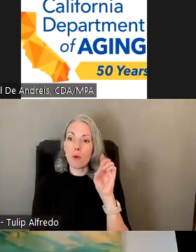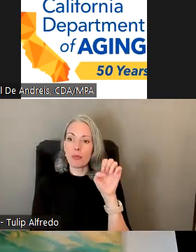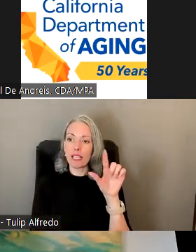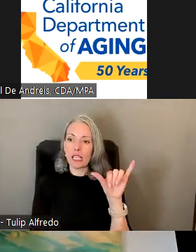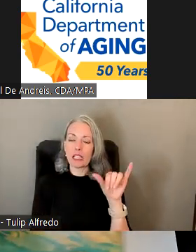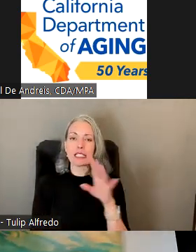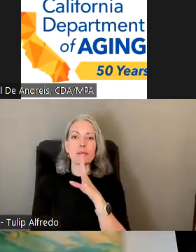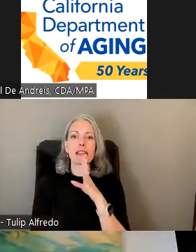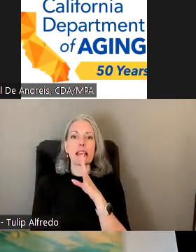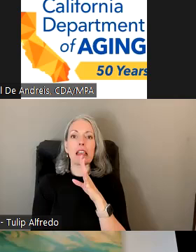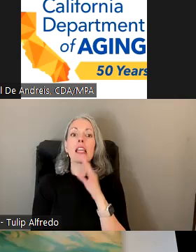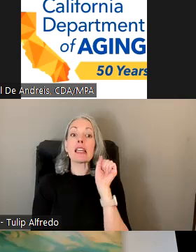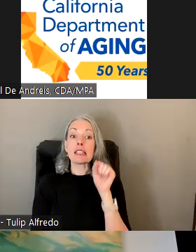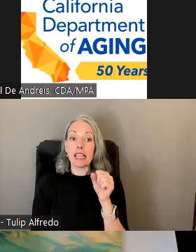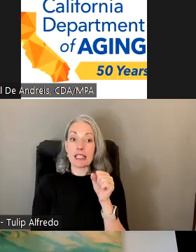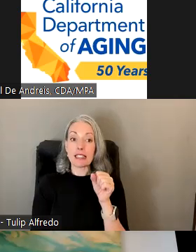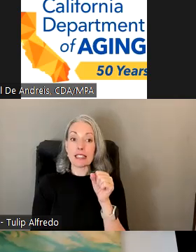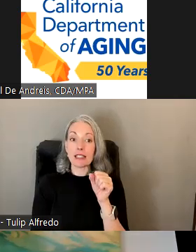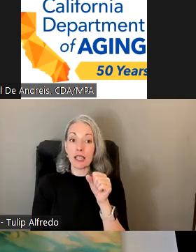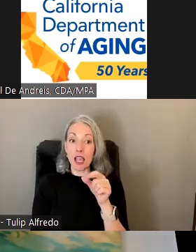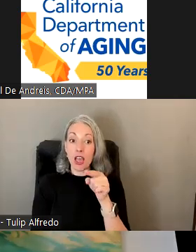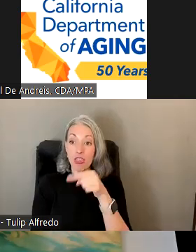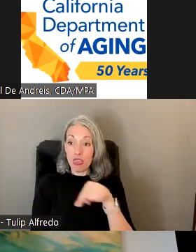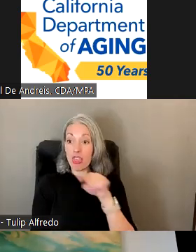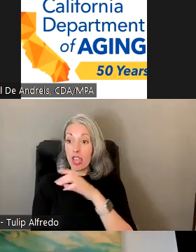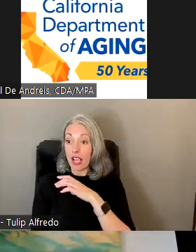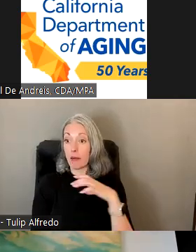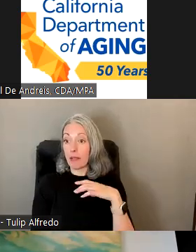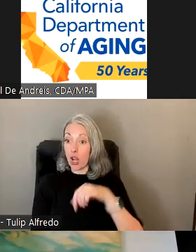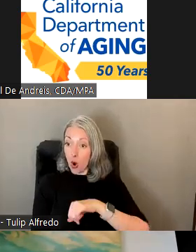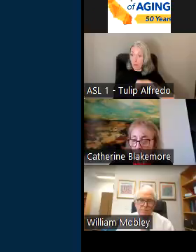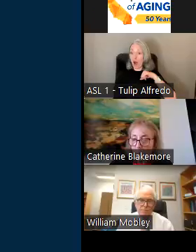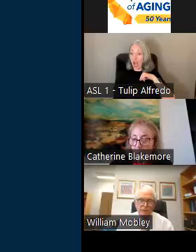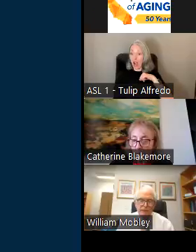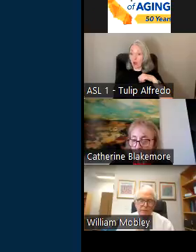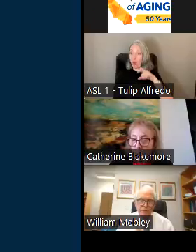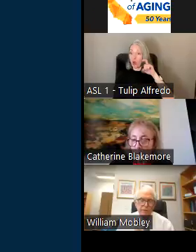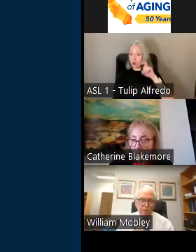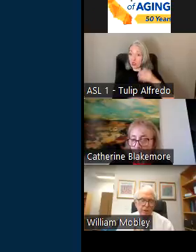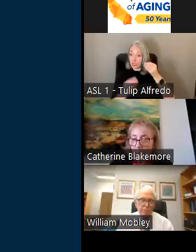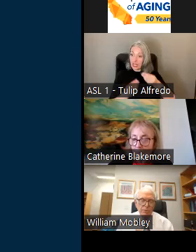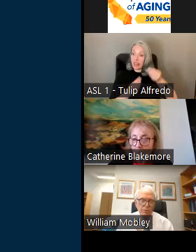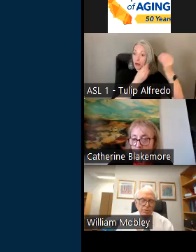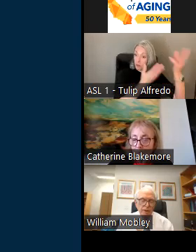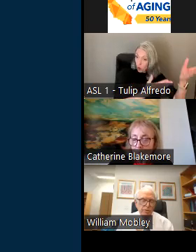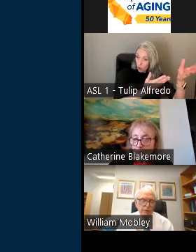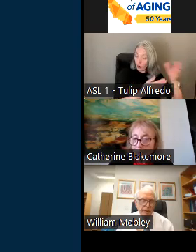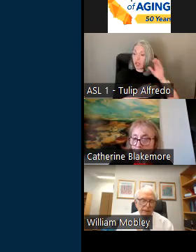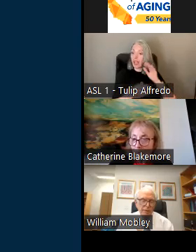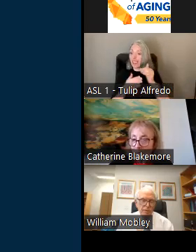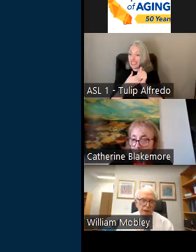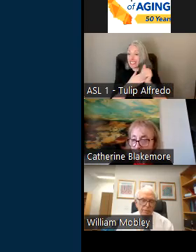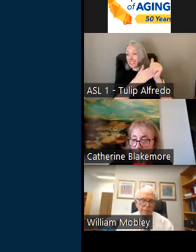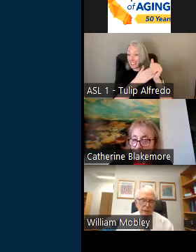that he ought to know how proud the committee is of its work and how much important work's being done. And its leadership, who's done a